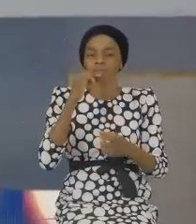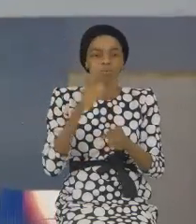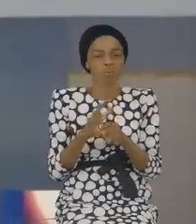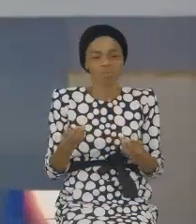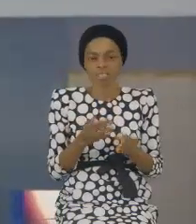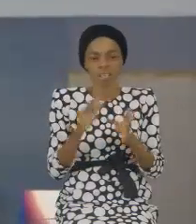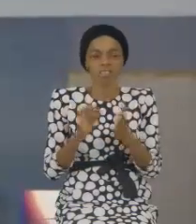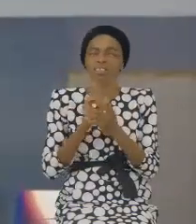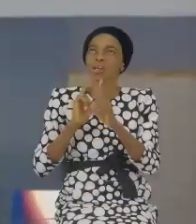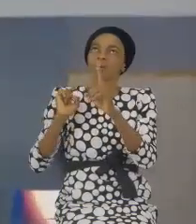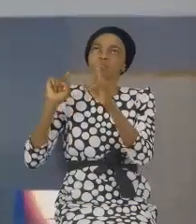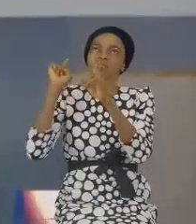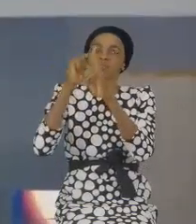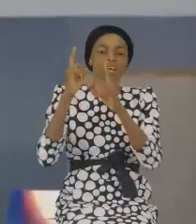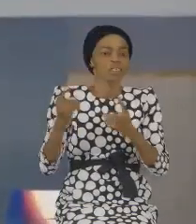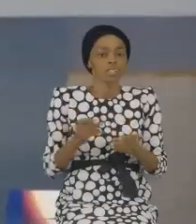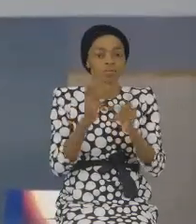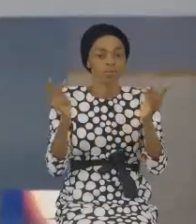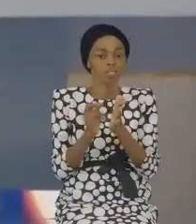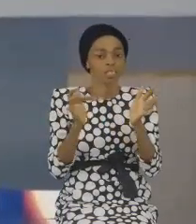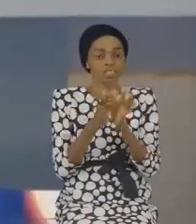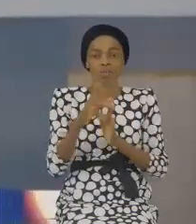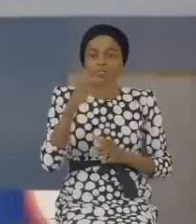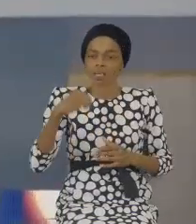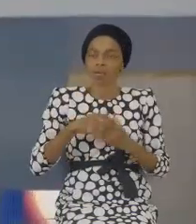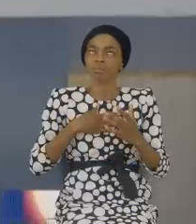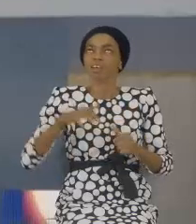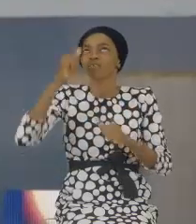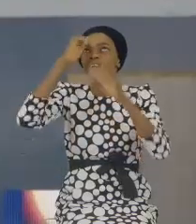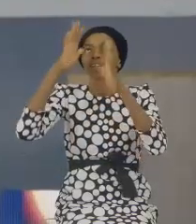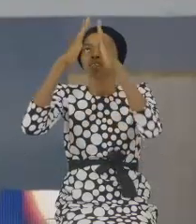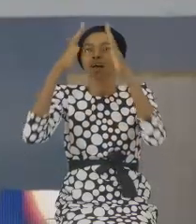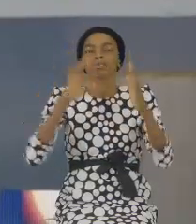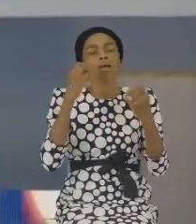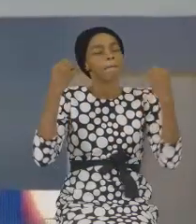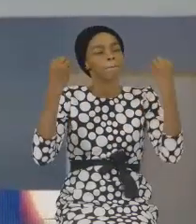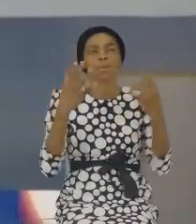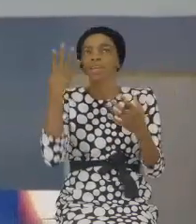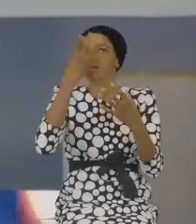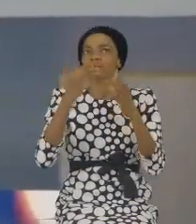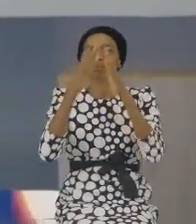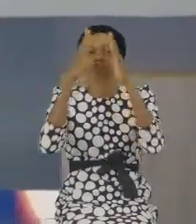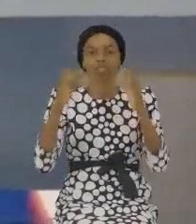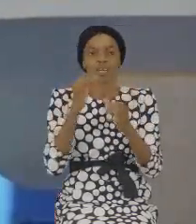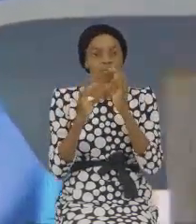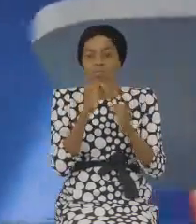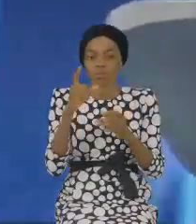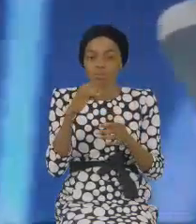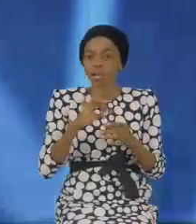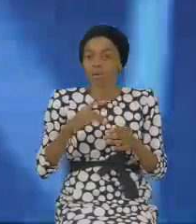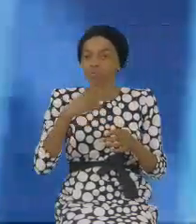goal. The place where Christ said, in my Father's house are many mansions. If it were not so, I would have told you, I go